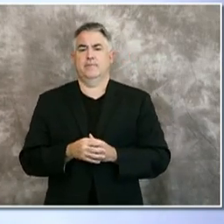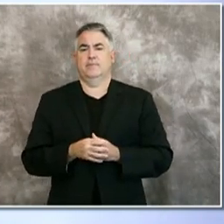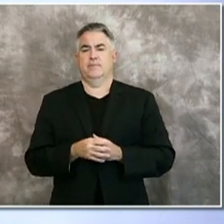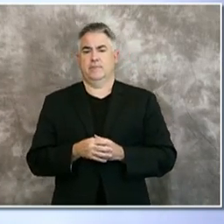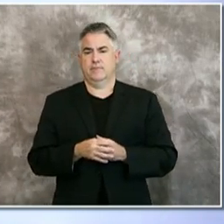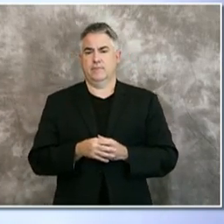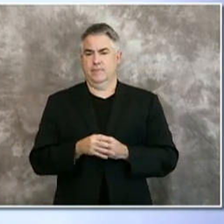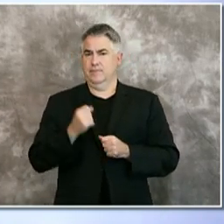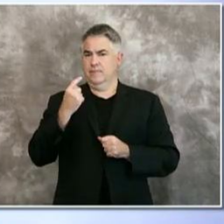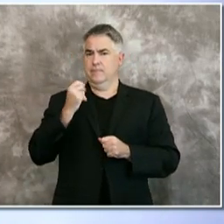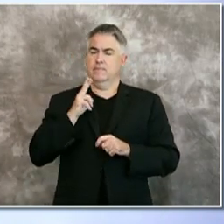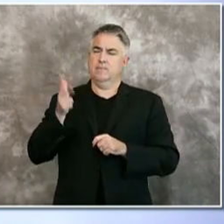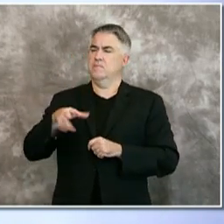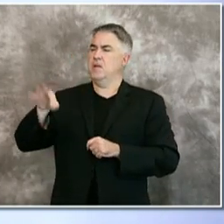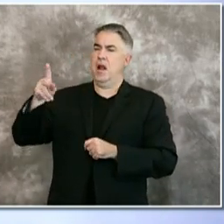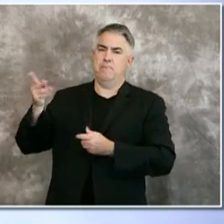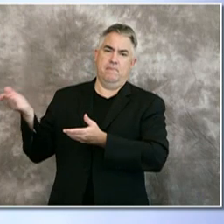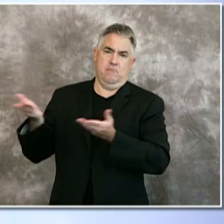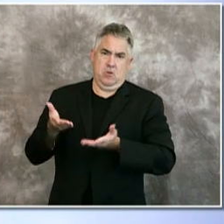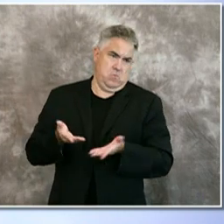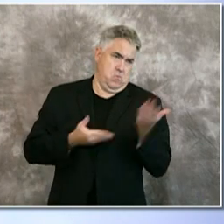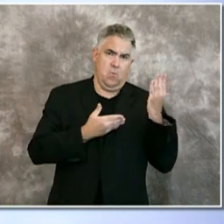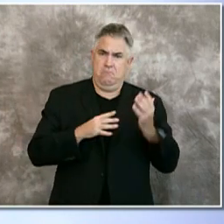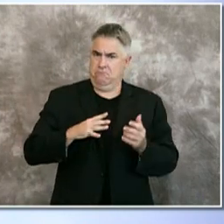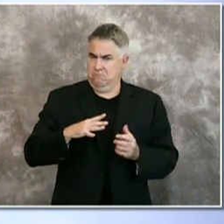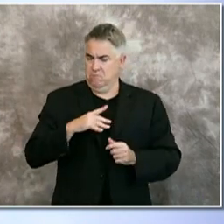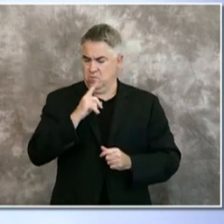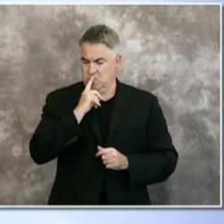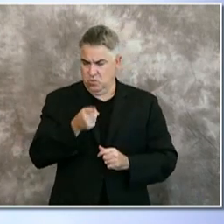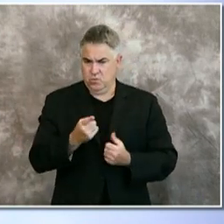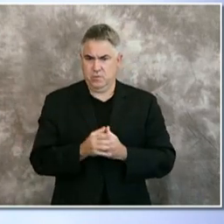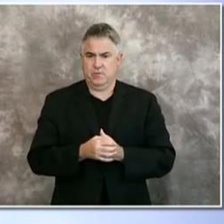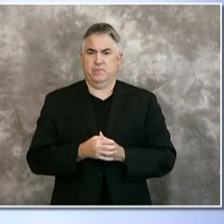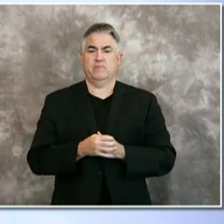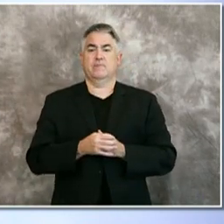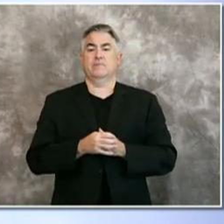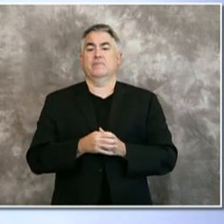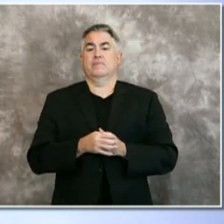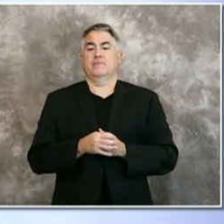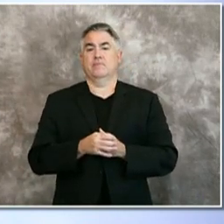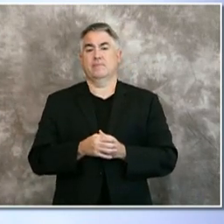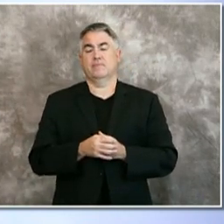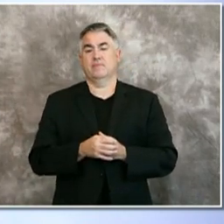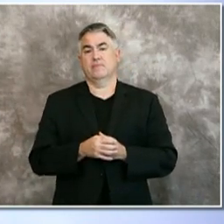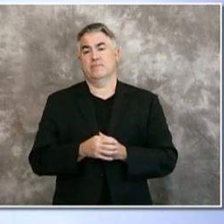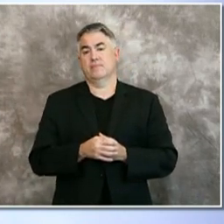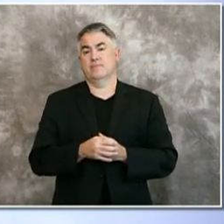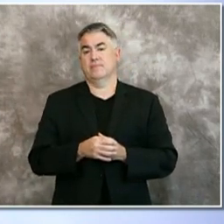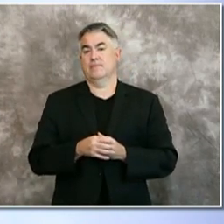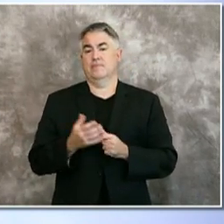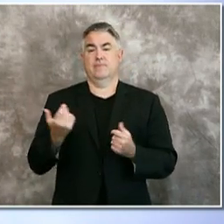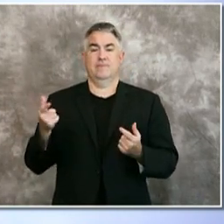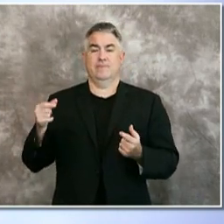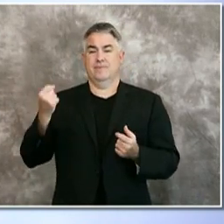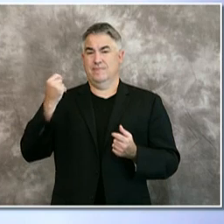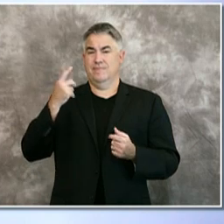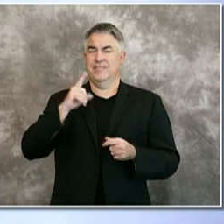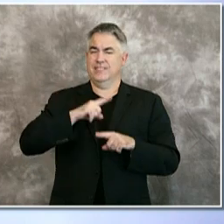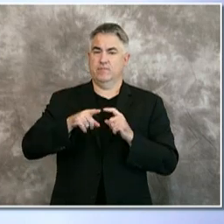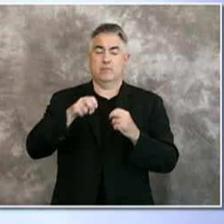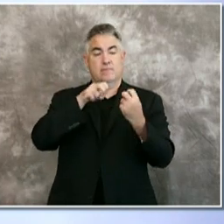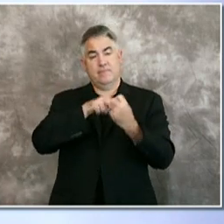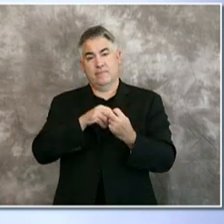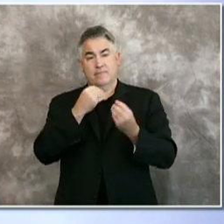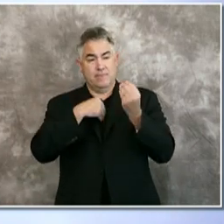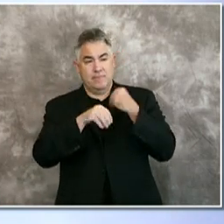products. Wineries and distilleries in the state order have been separated from bars, breweries, and brew pubs. Wineries and distilleries must close